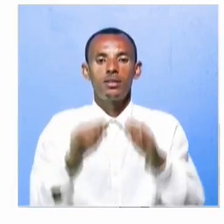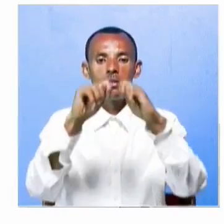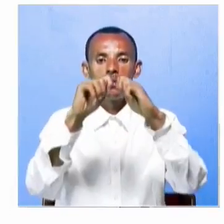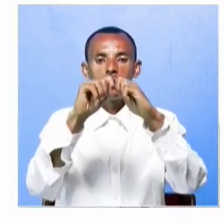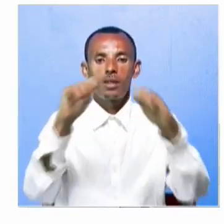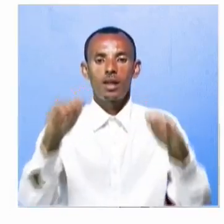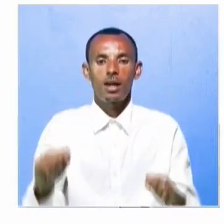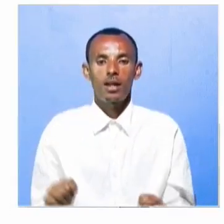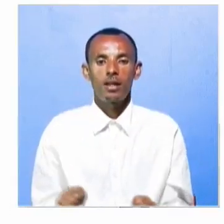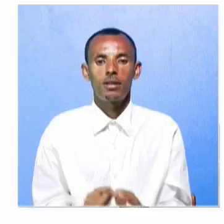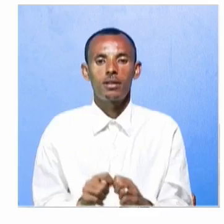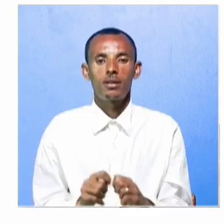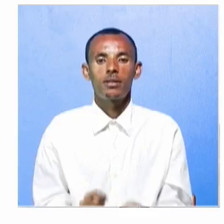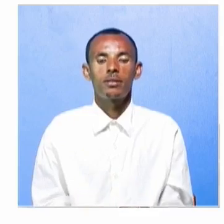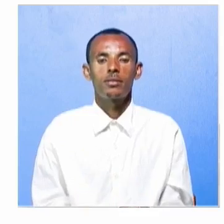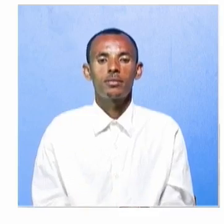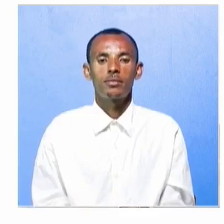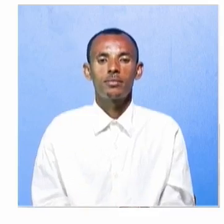triangles.